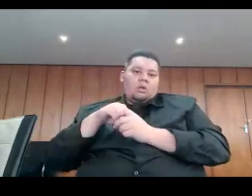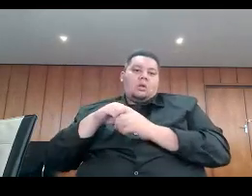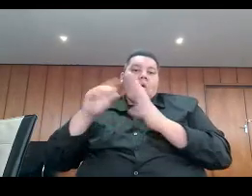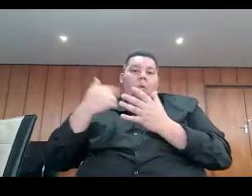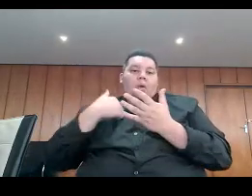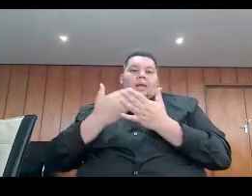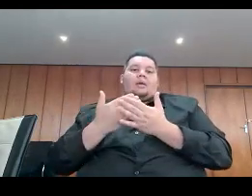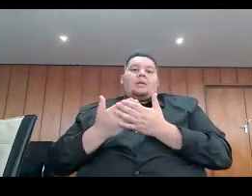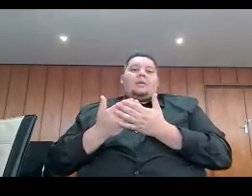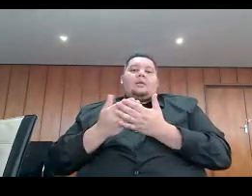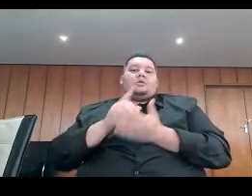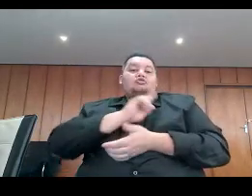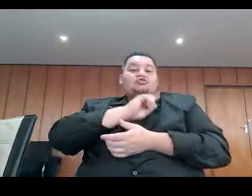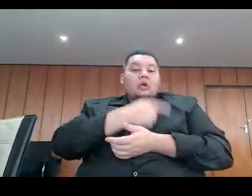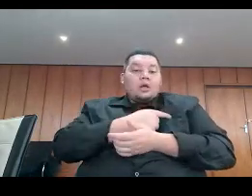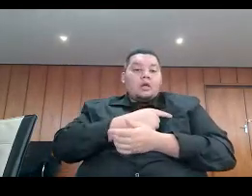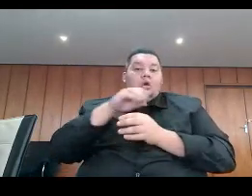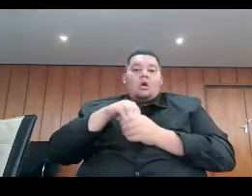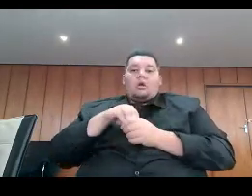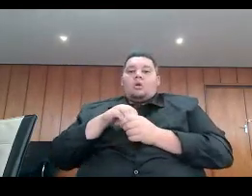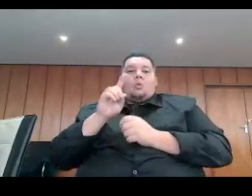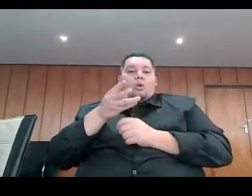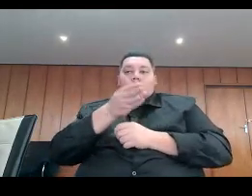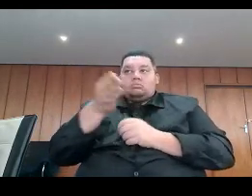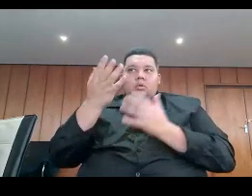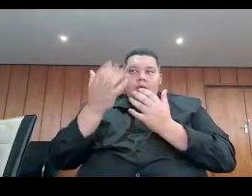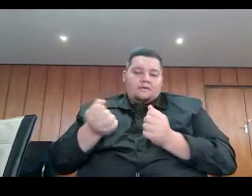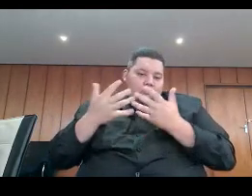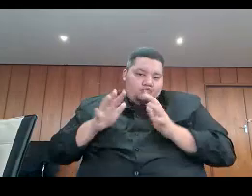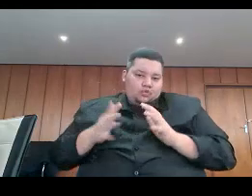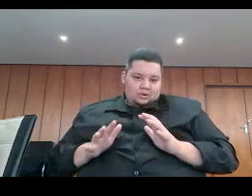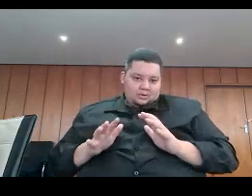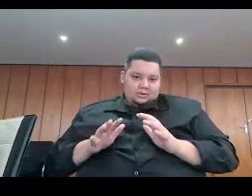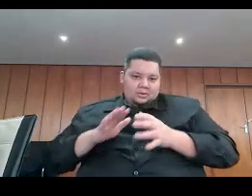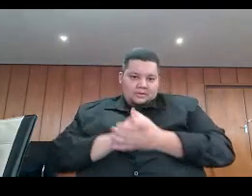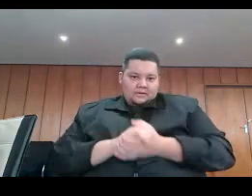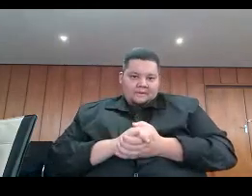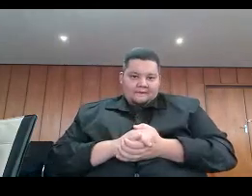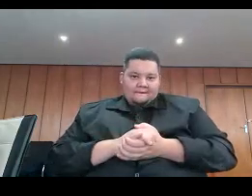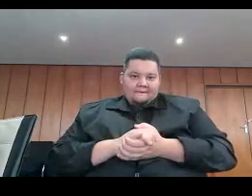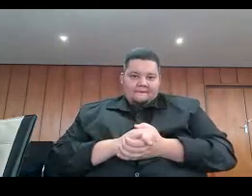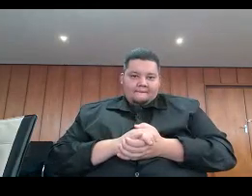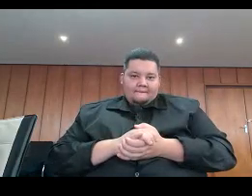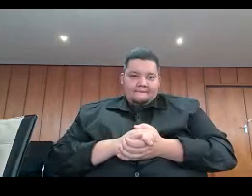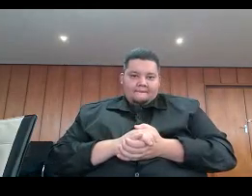in just strengthening on what is there already.